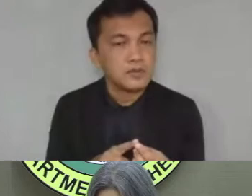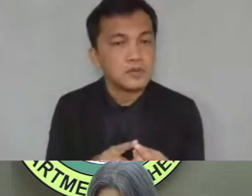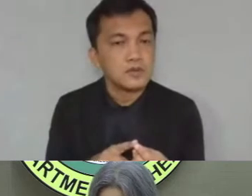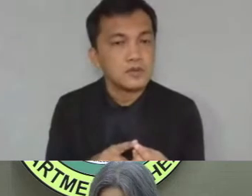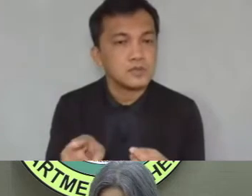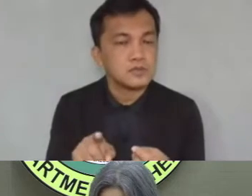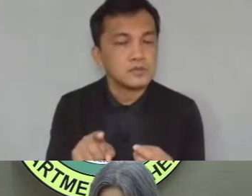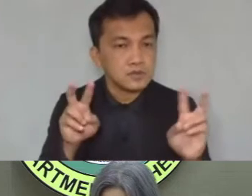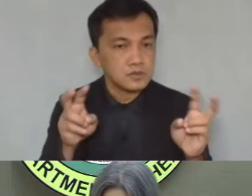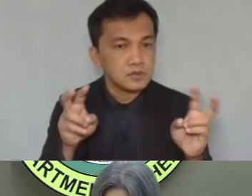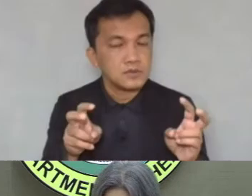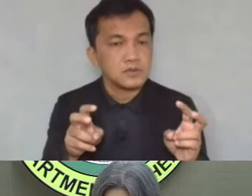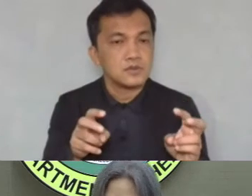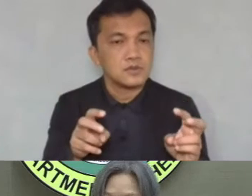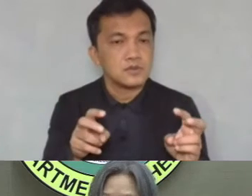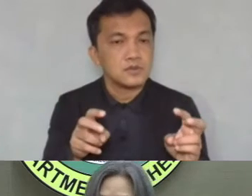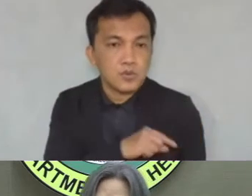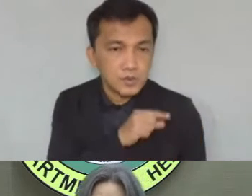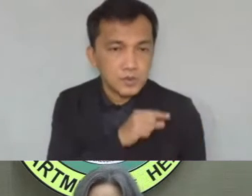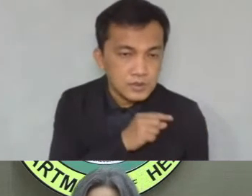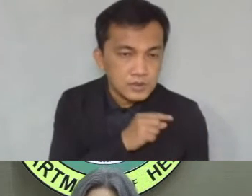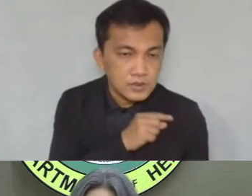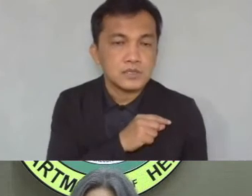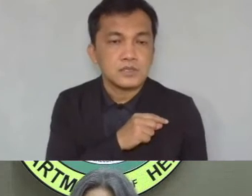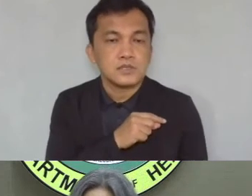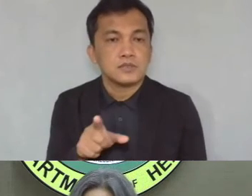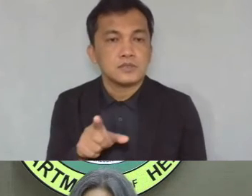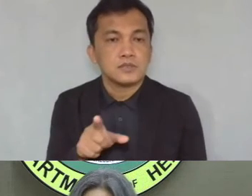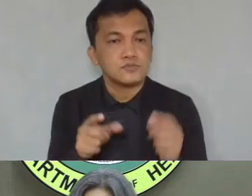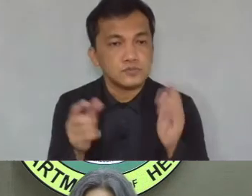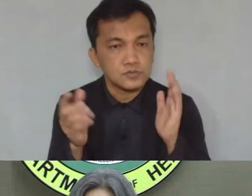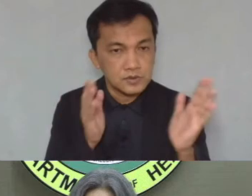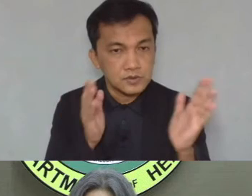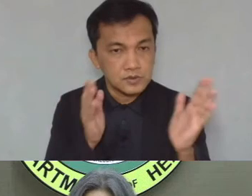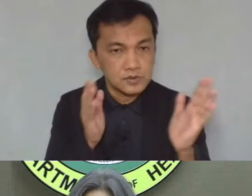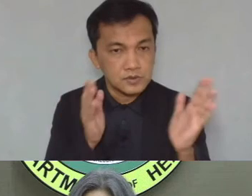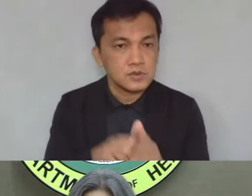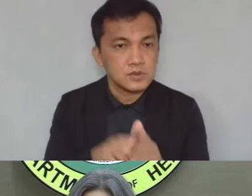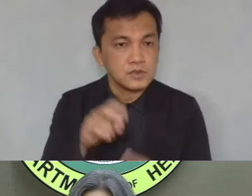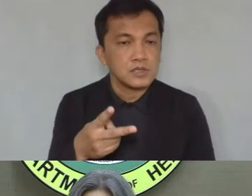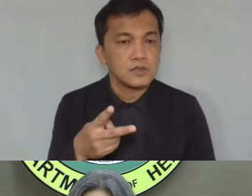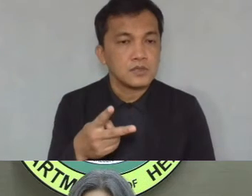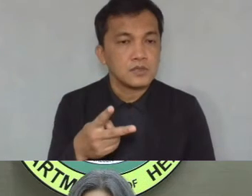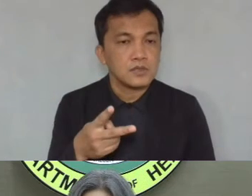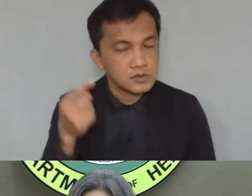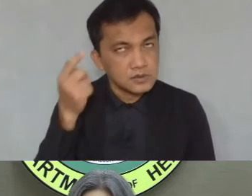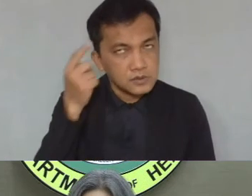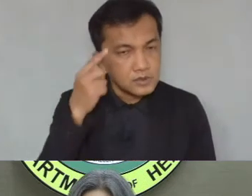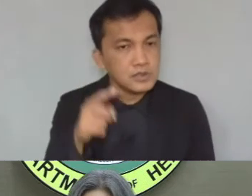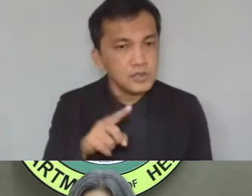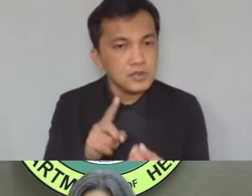trained about the data privacy act. They need to be trained about the quality of the data, for example. And the